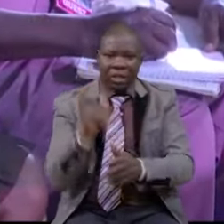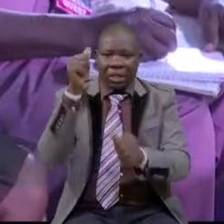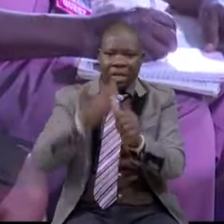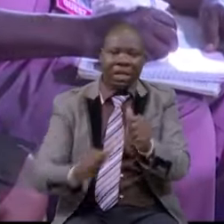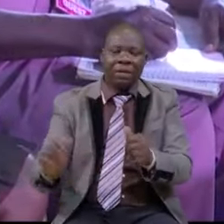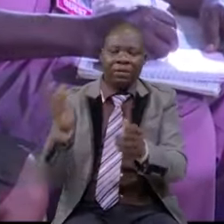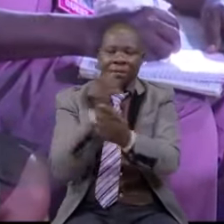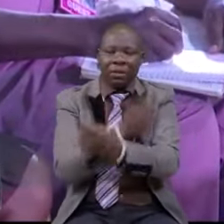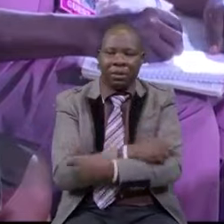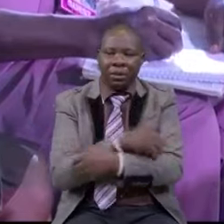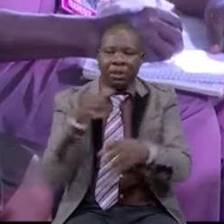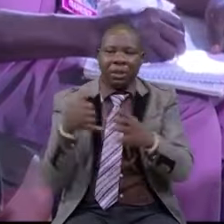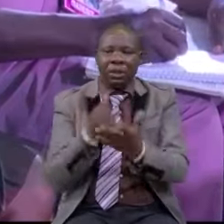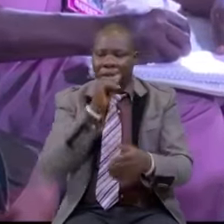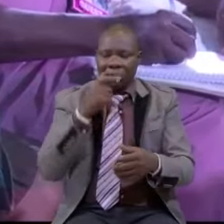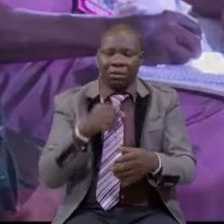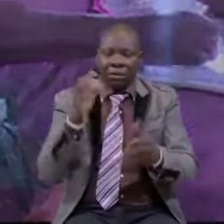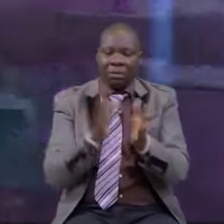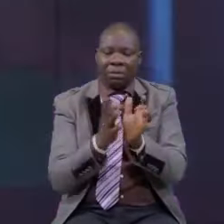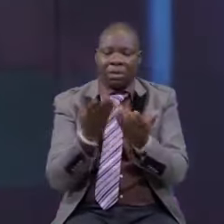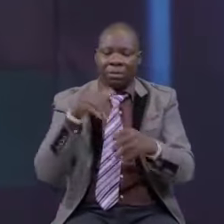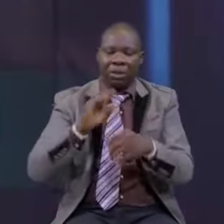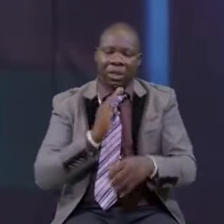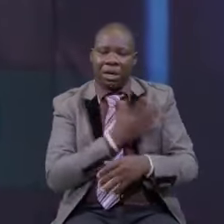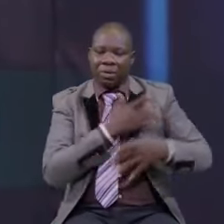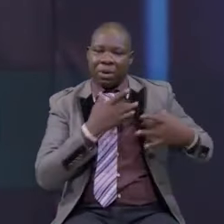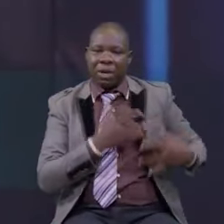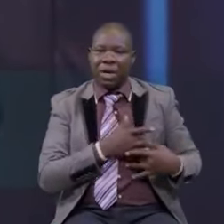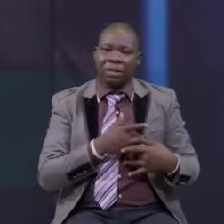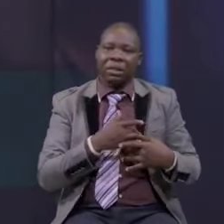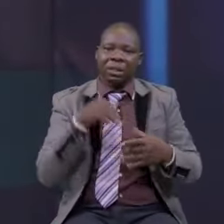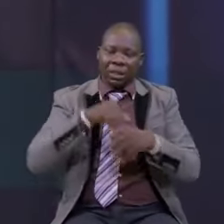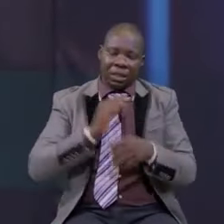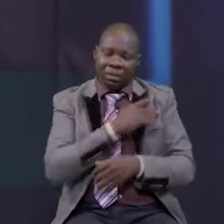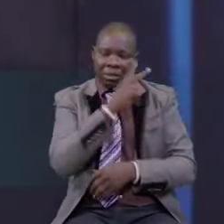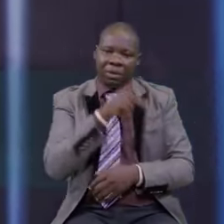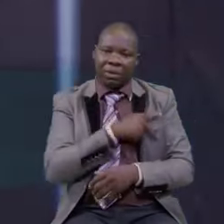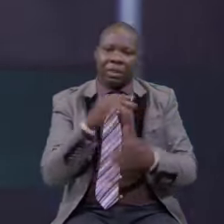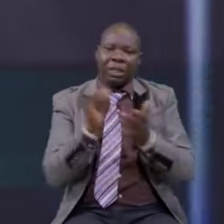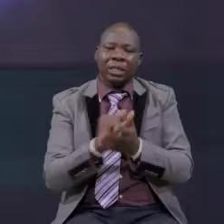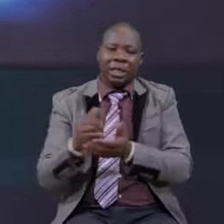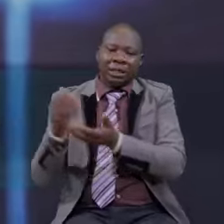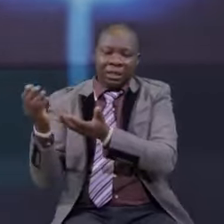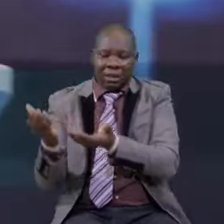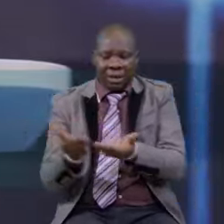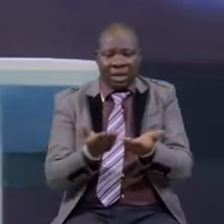head, on our tongue, in our personality that bears